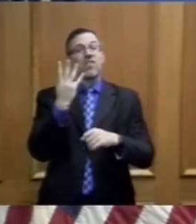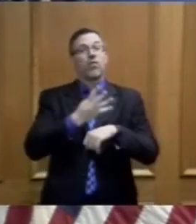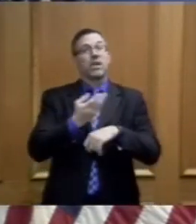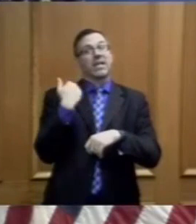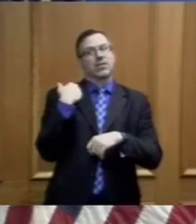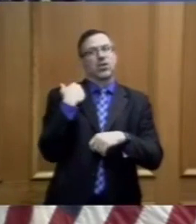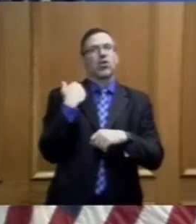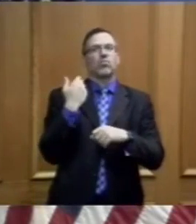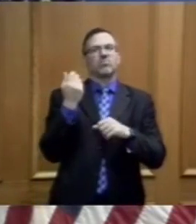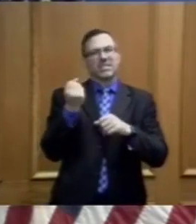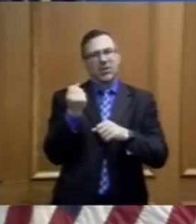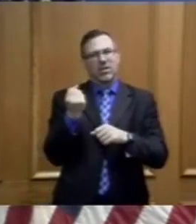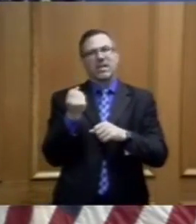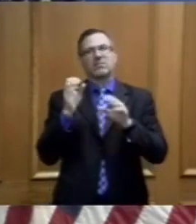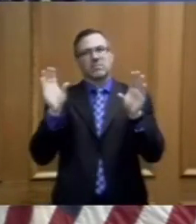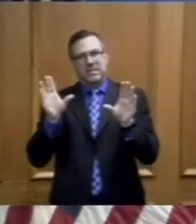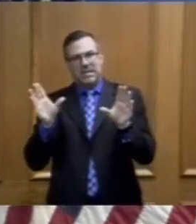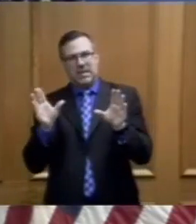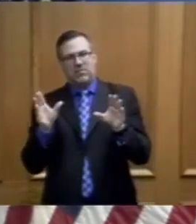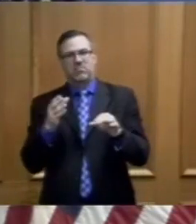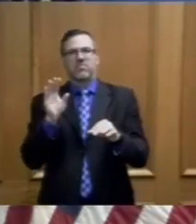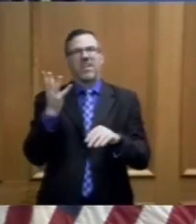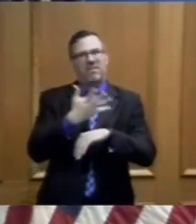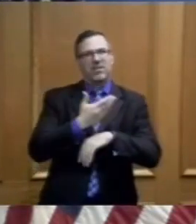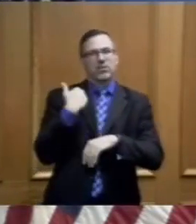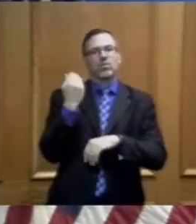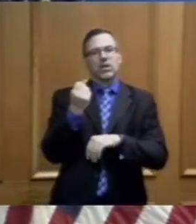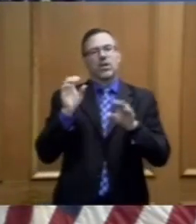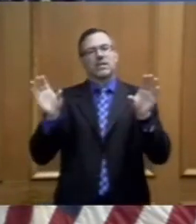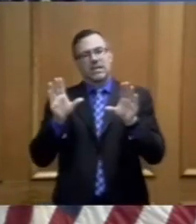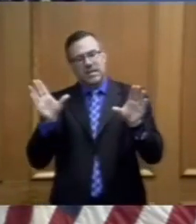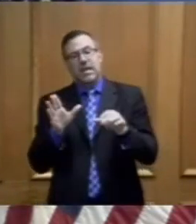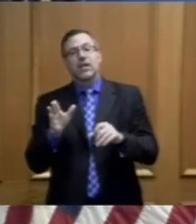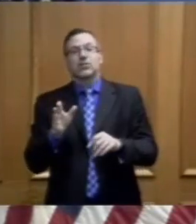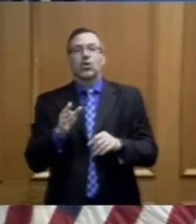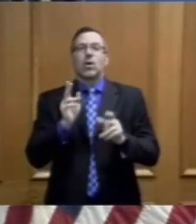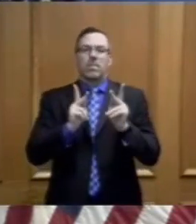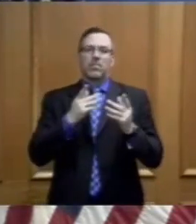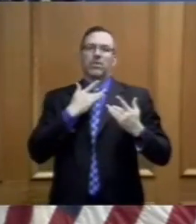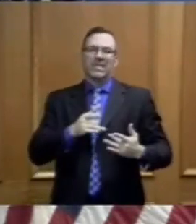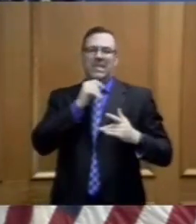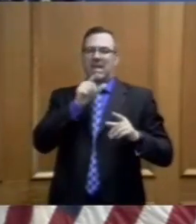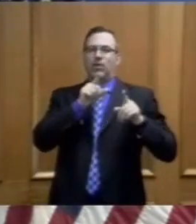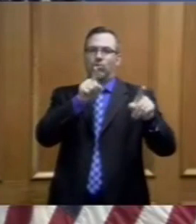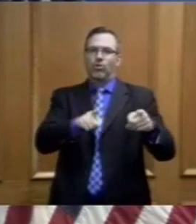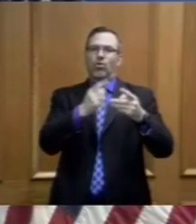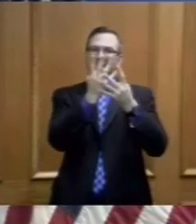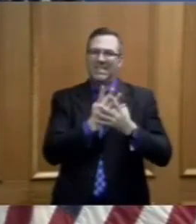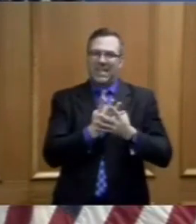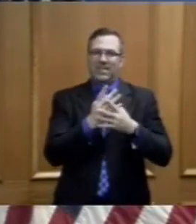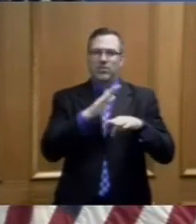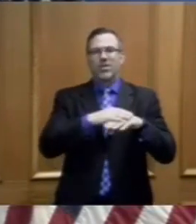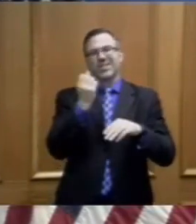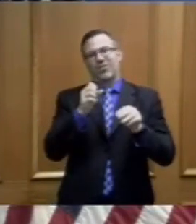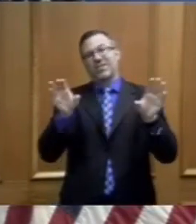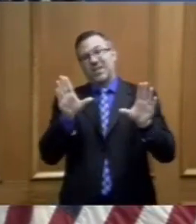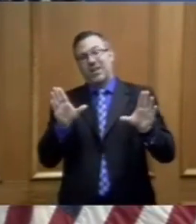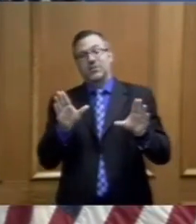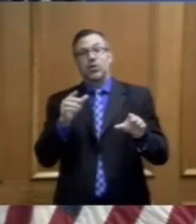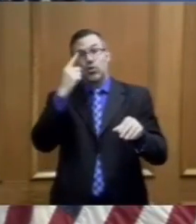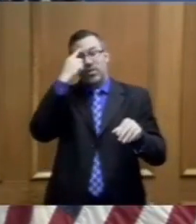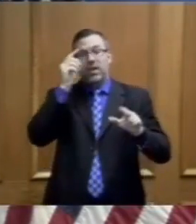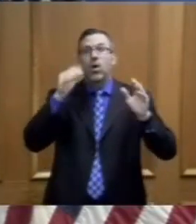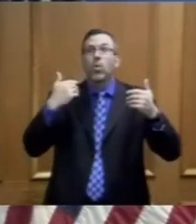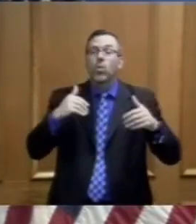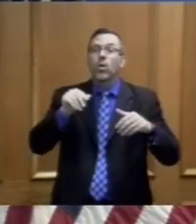for care less often on the weekends, and so I want to encourage you not to interpret that that these numbers are going down